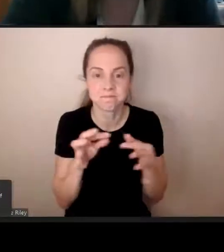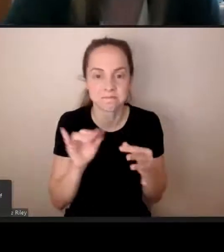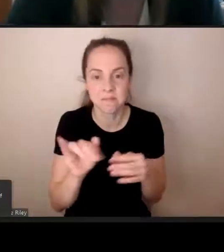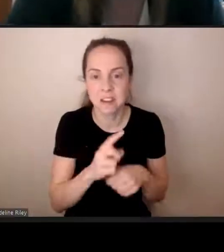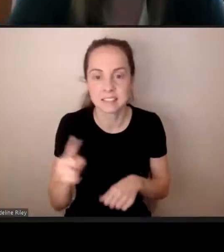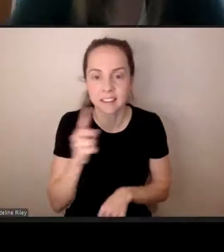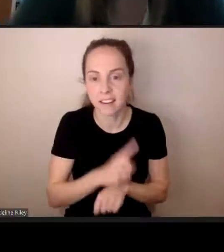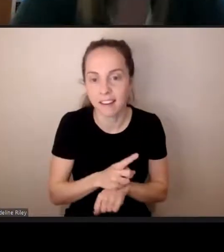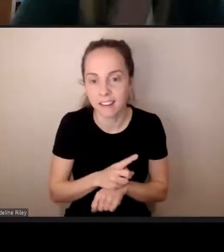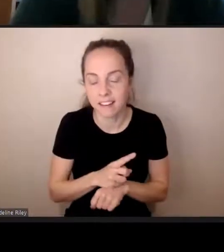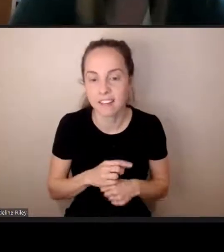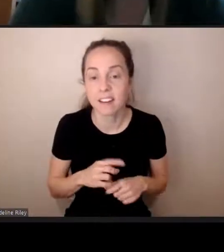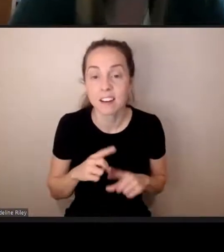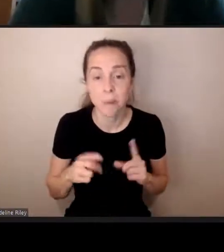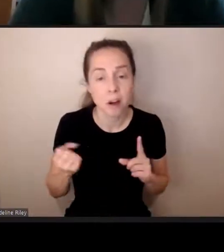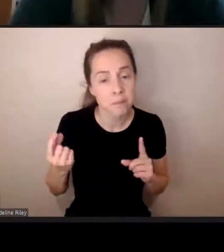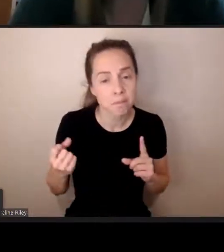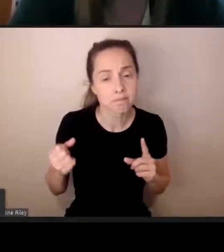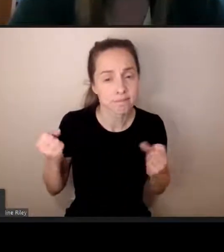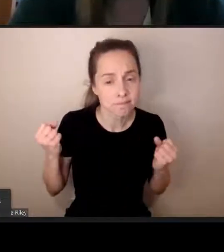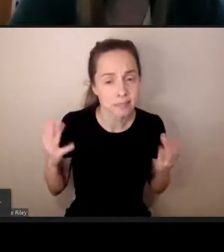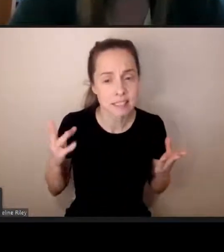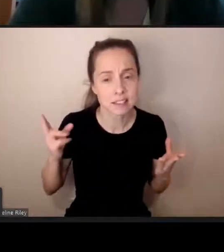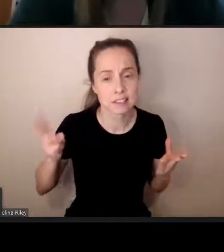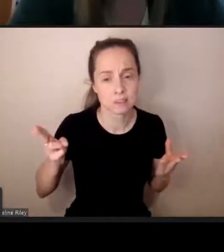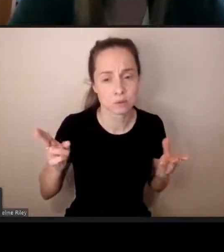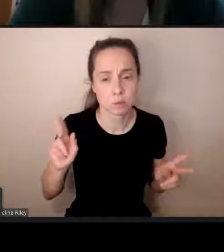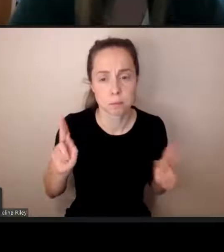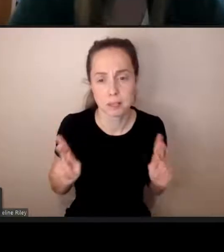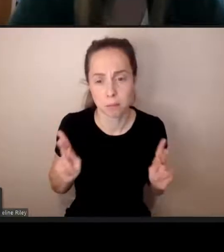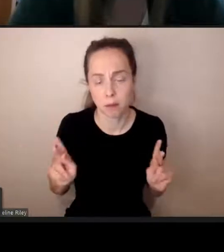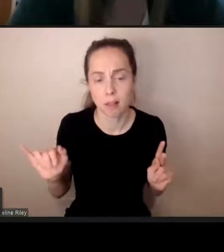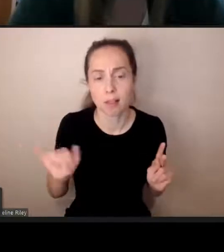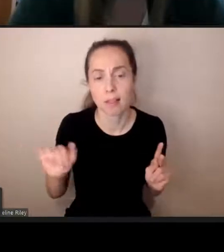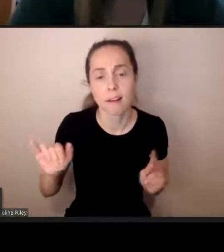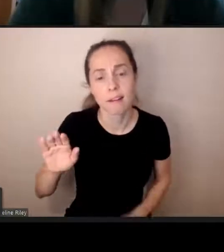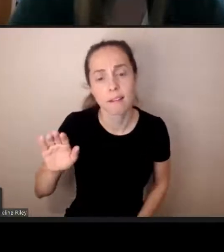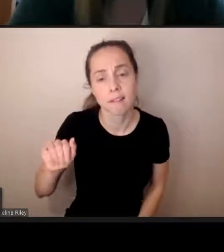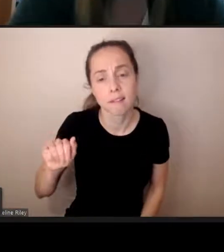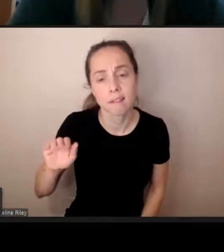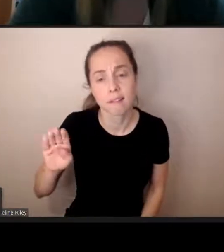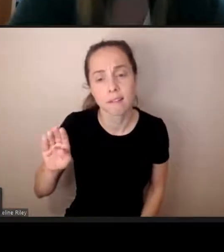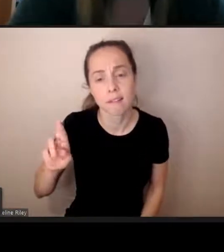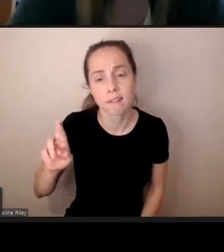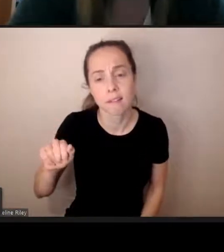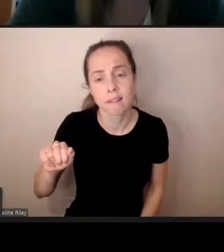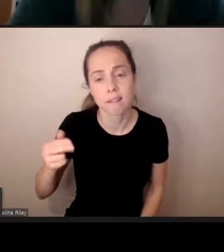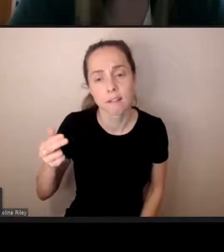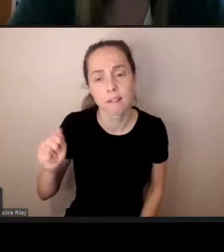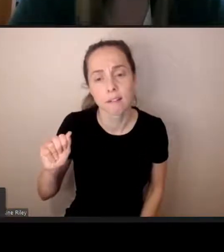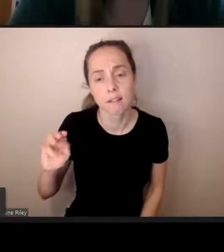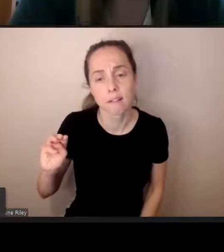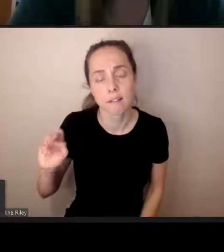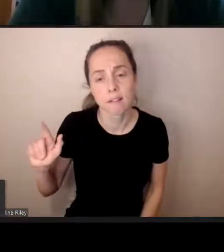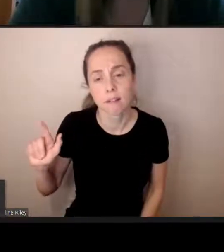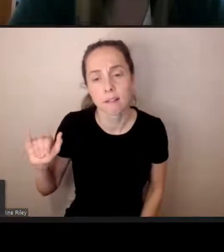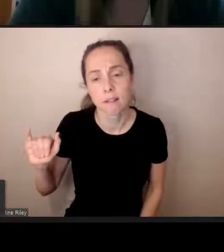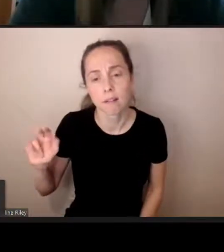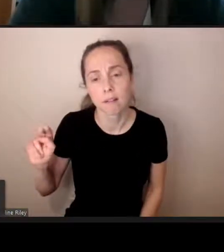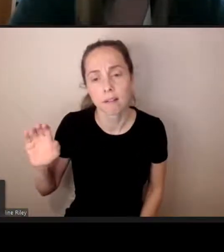But there's a lot of historical figures like Abraham Lincoln that I think had bipolar disorder,